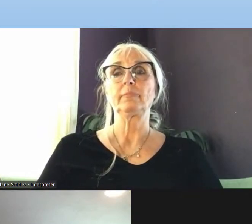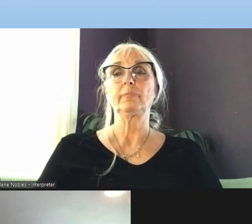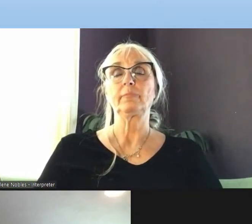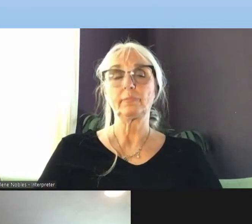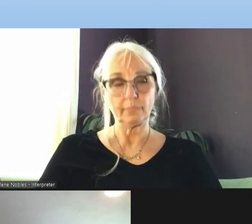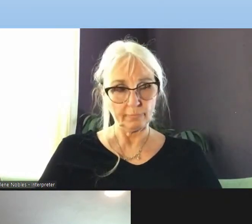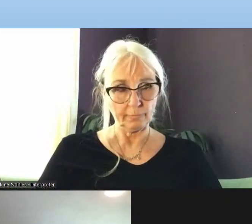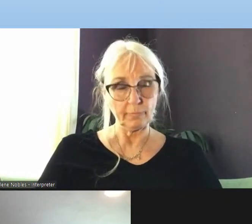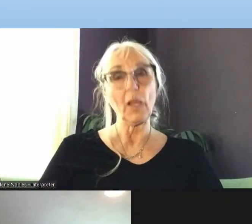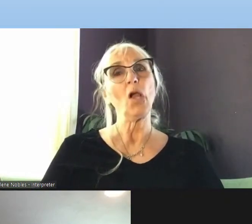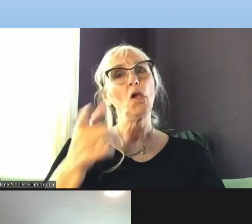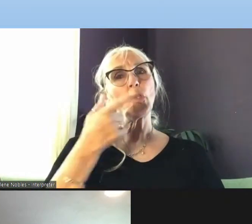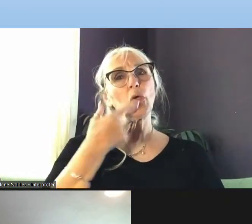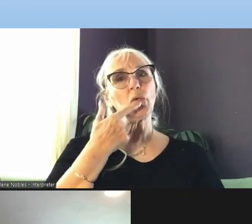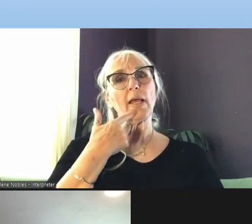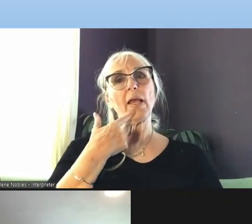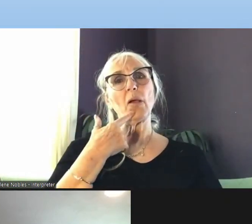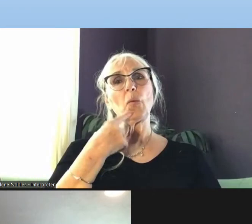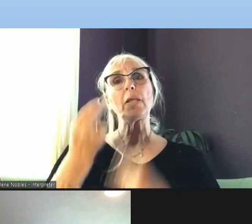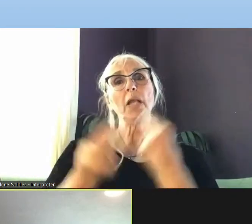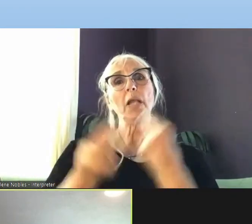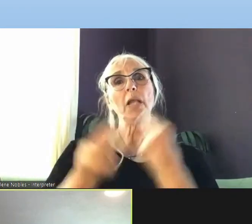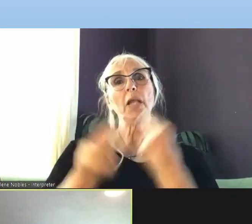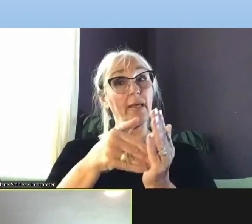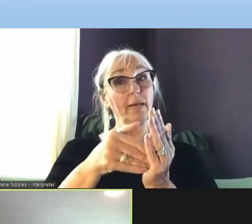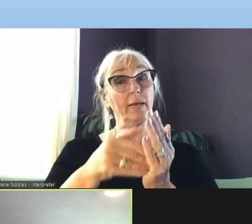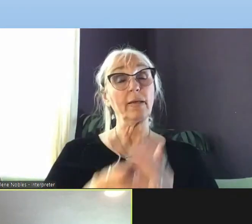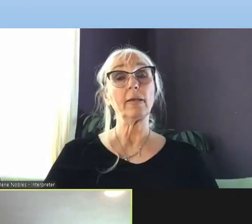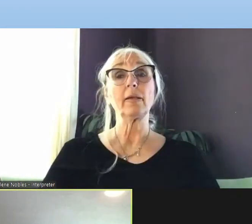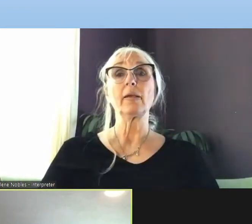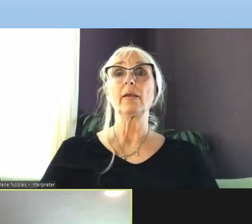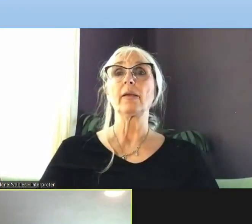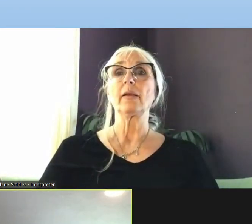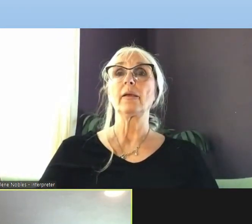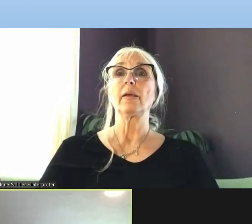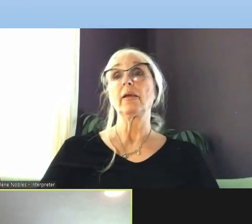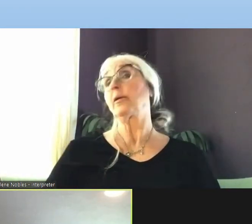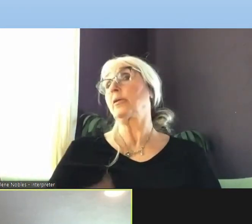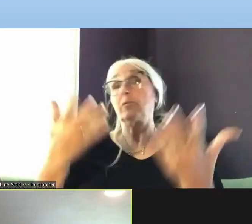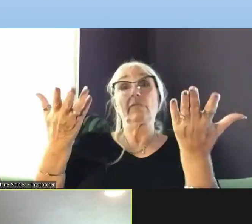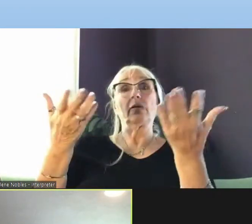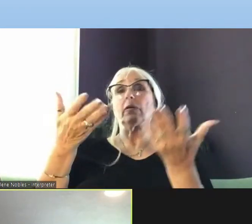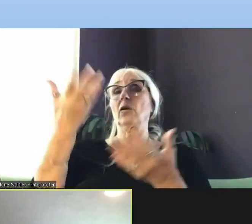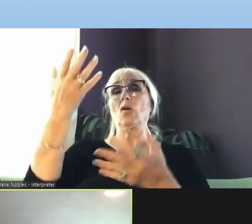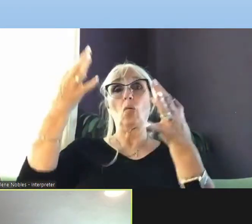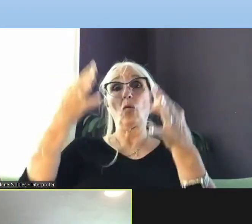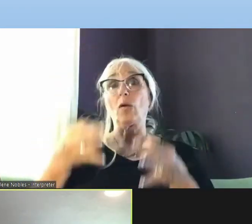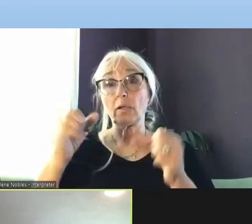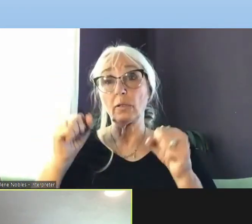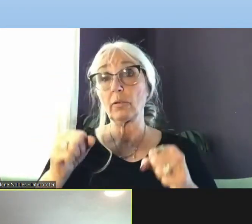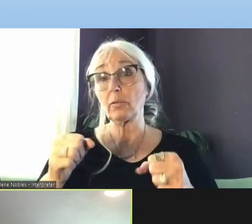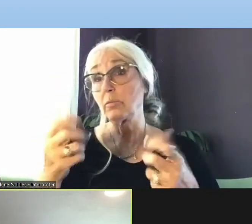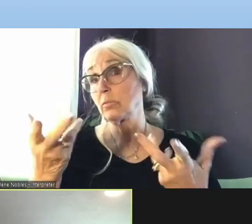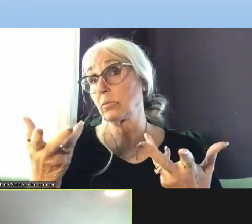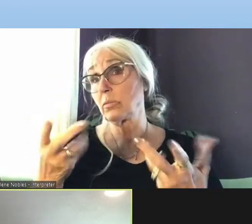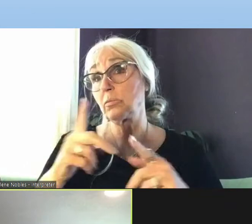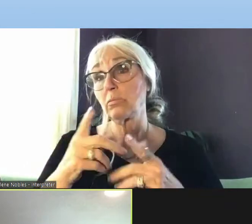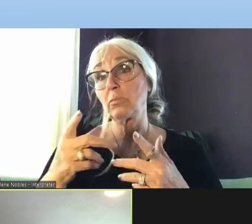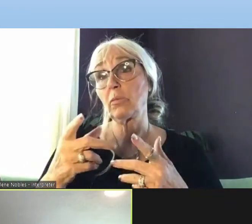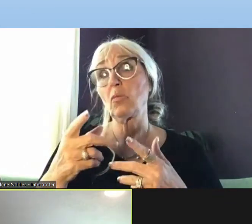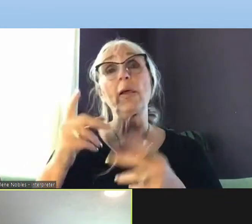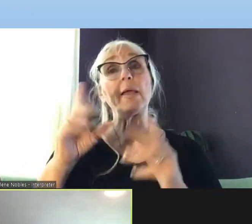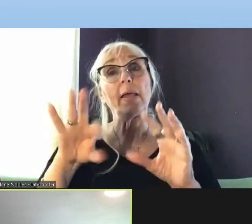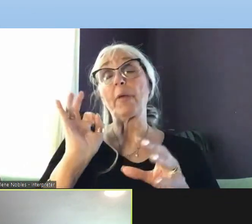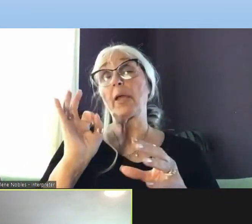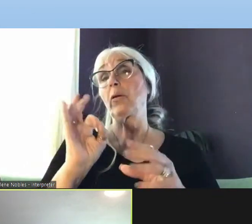you're saying we renominate them? And it's entirely up to the court. We can nominate up to one candidate for each of the